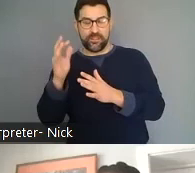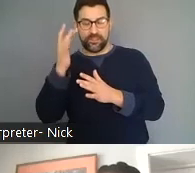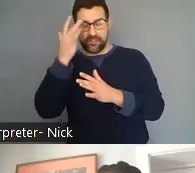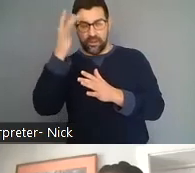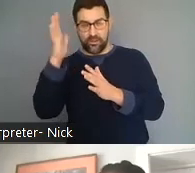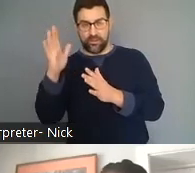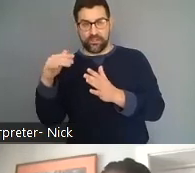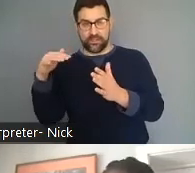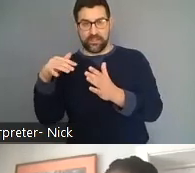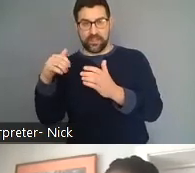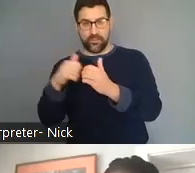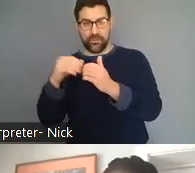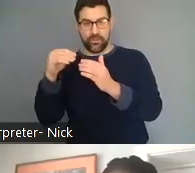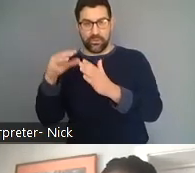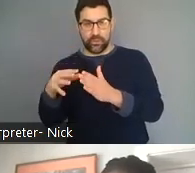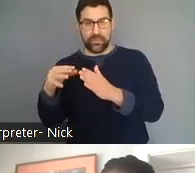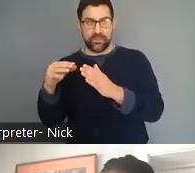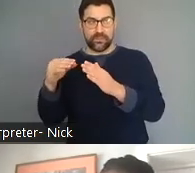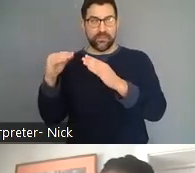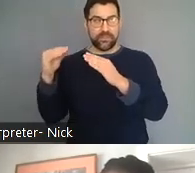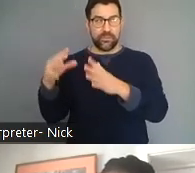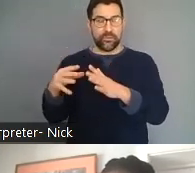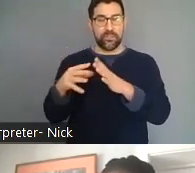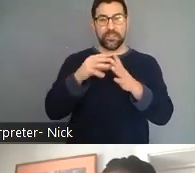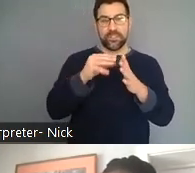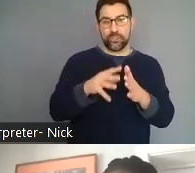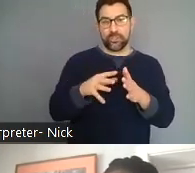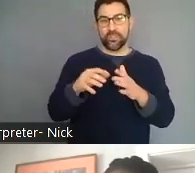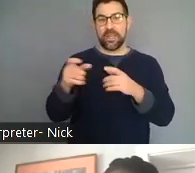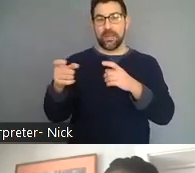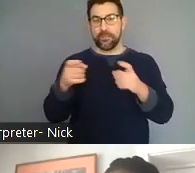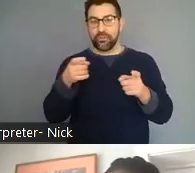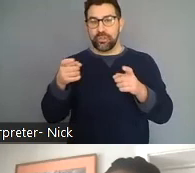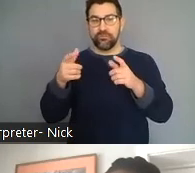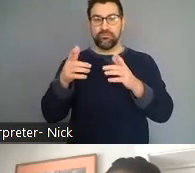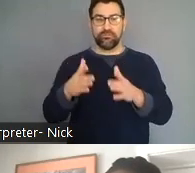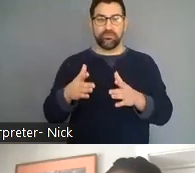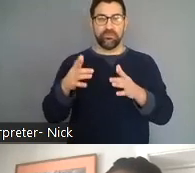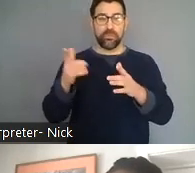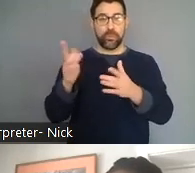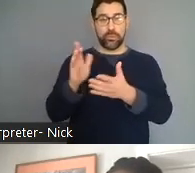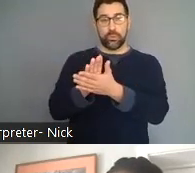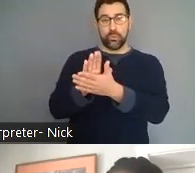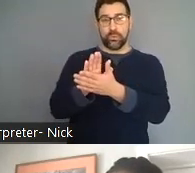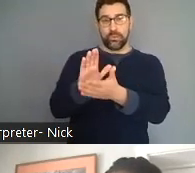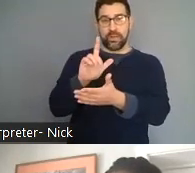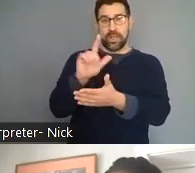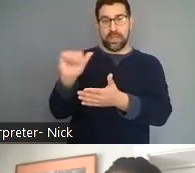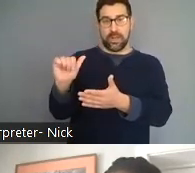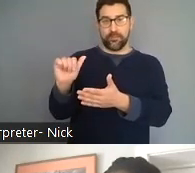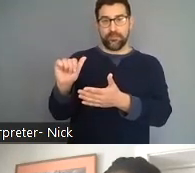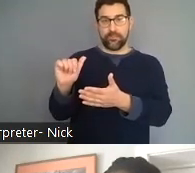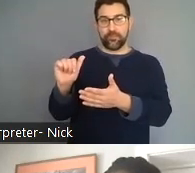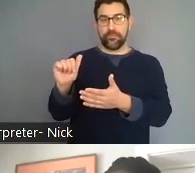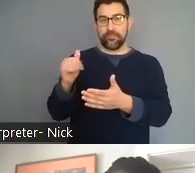studying with students and teachers and administrators at a school in Los Angeles. So I just